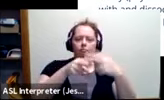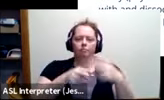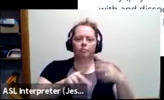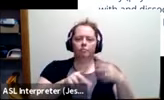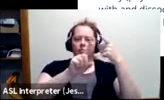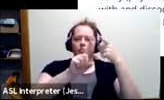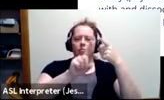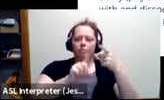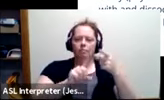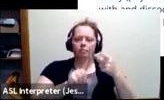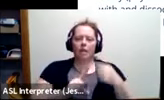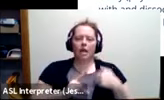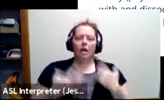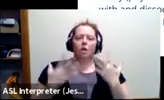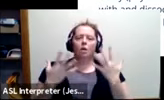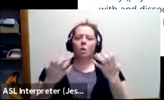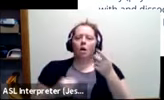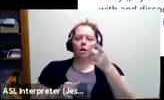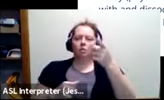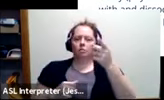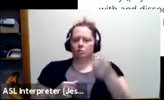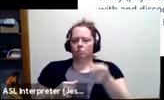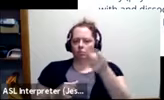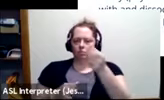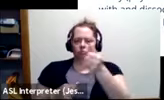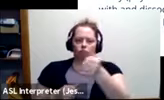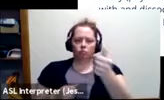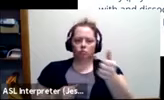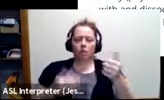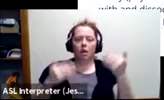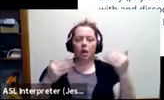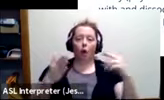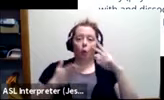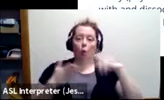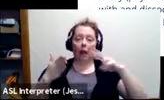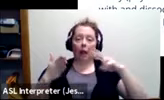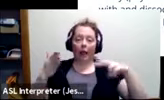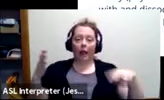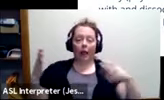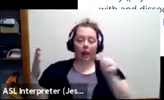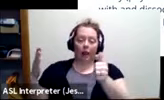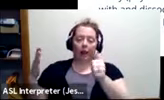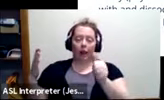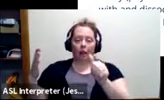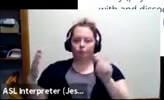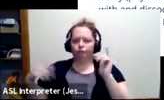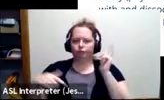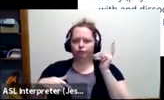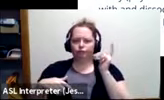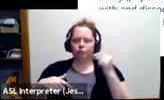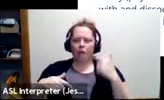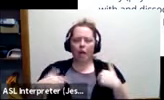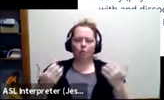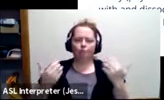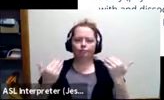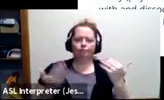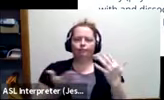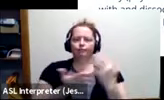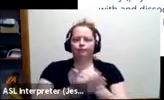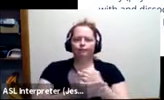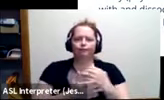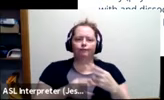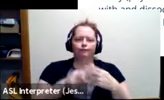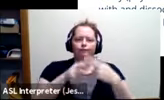well, because for the sake of time, we have a lot of information to share with you today. I want to be able to get through that and get to our